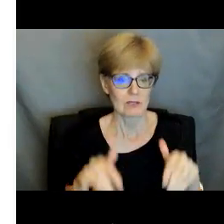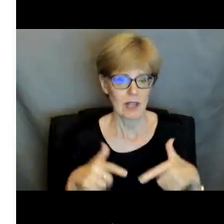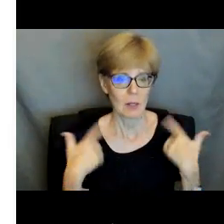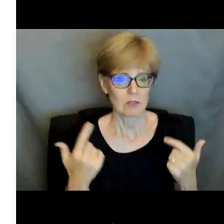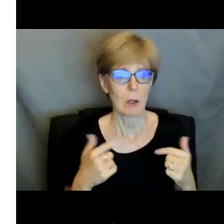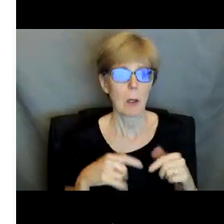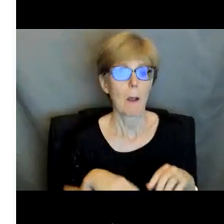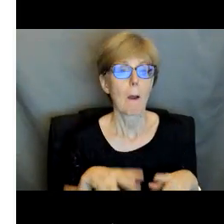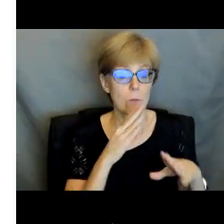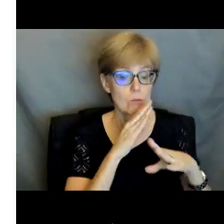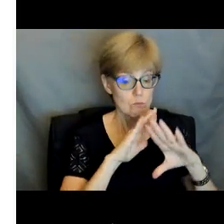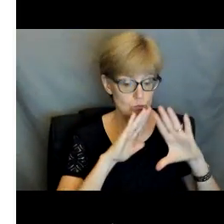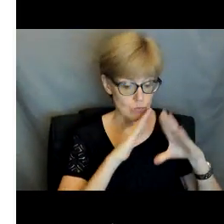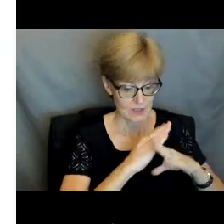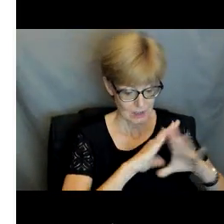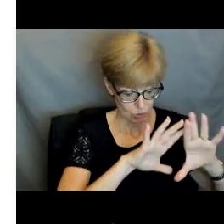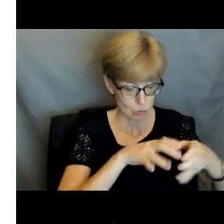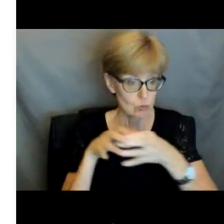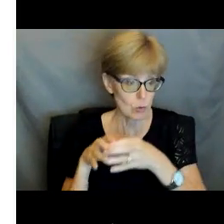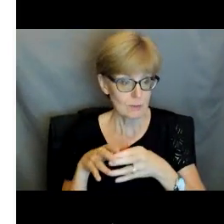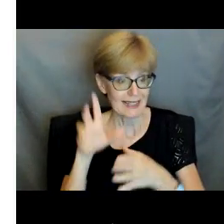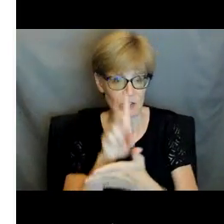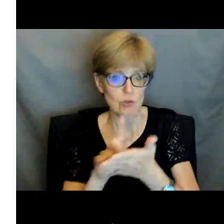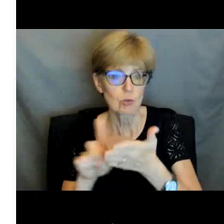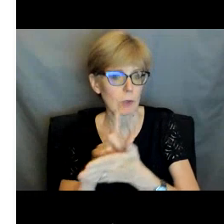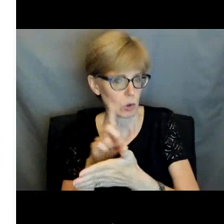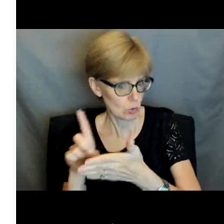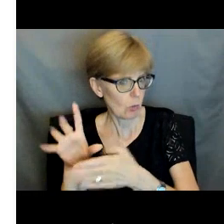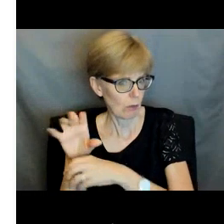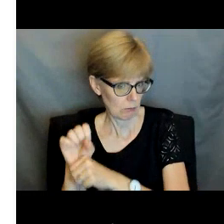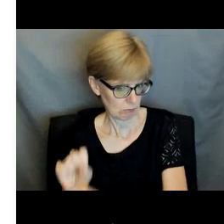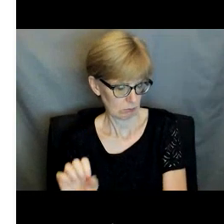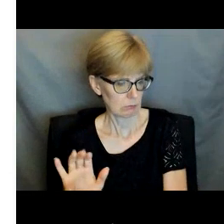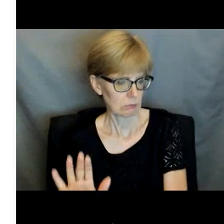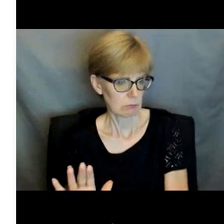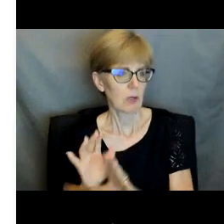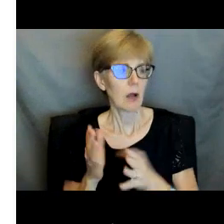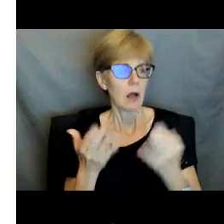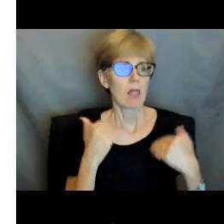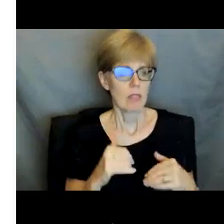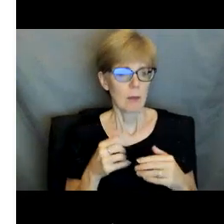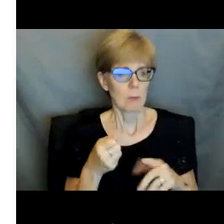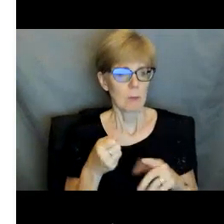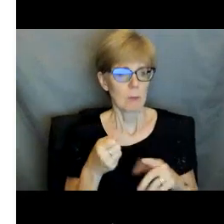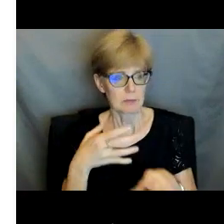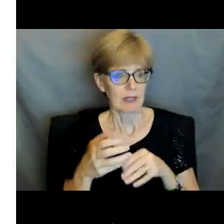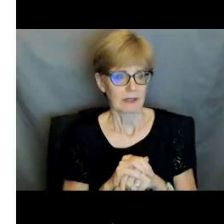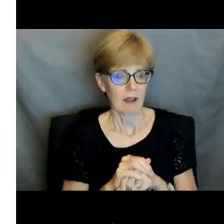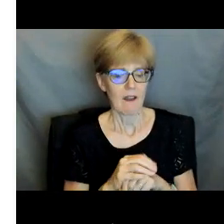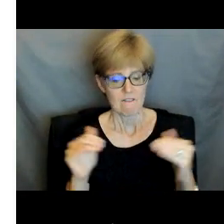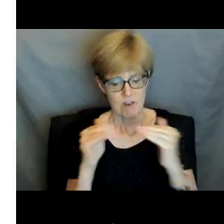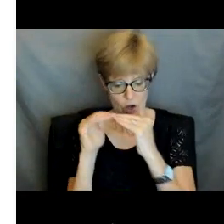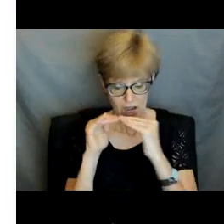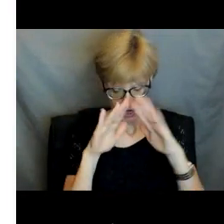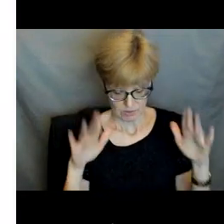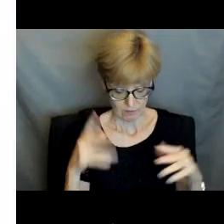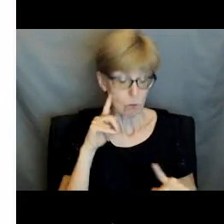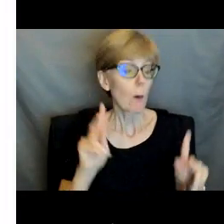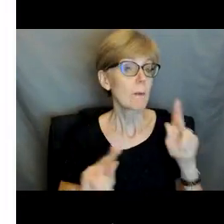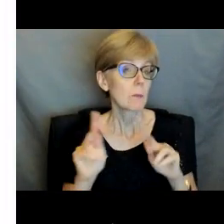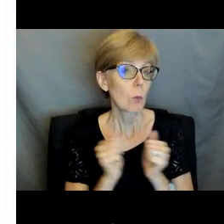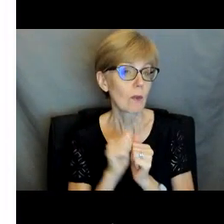discriminatory practices. And then we're going to be talking about fair housing for individuals with disabilities,